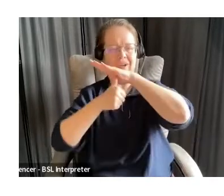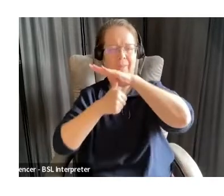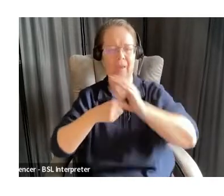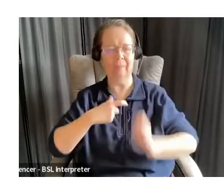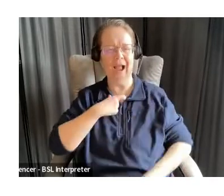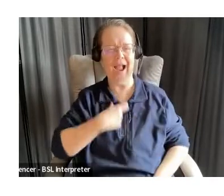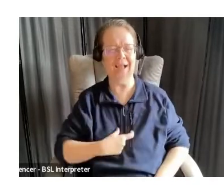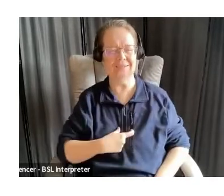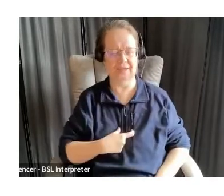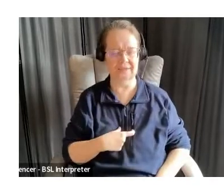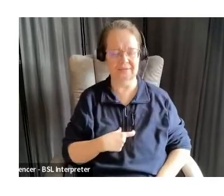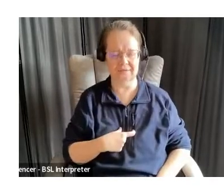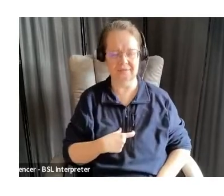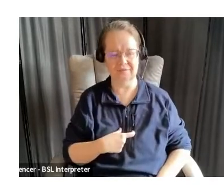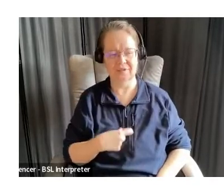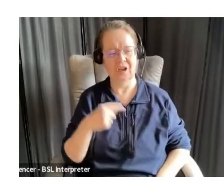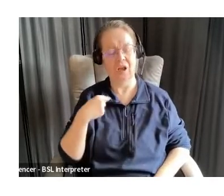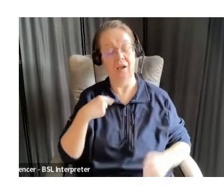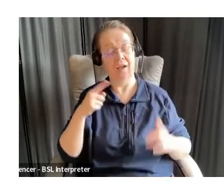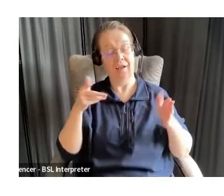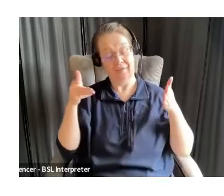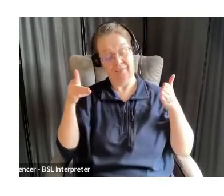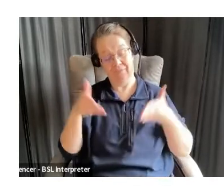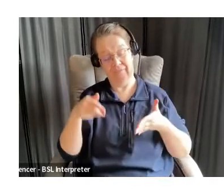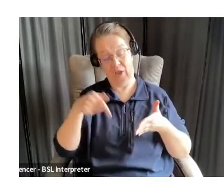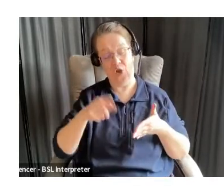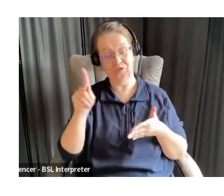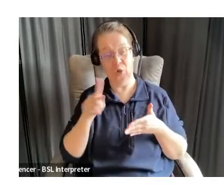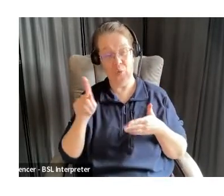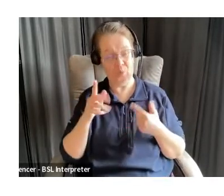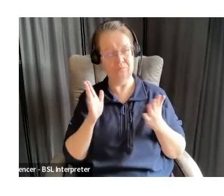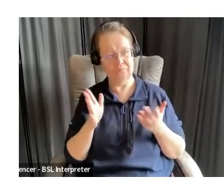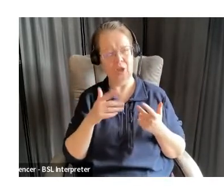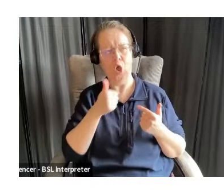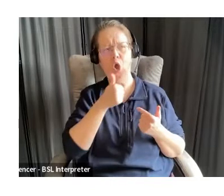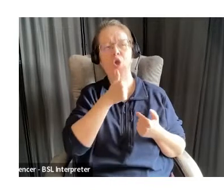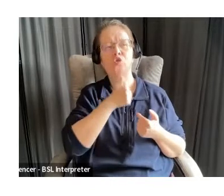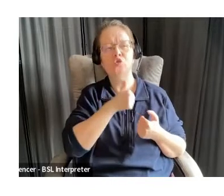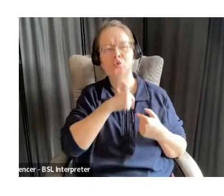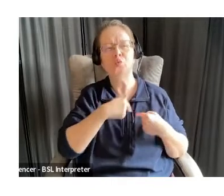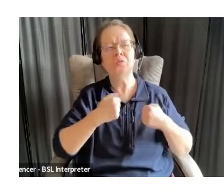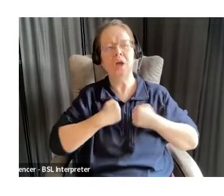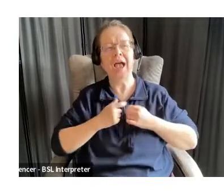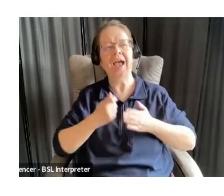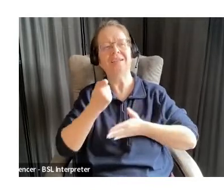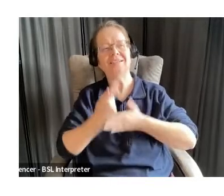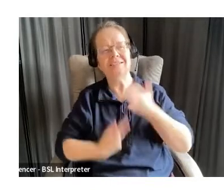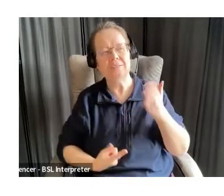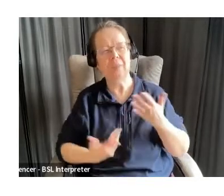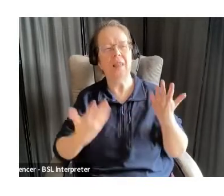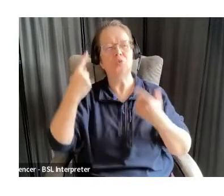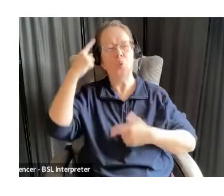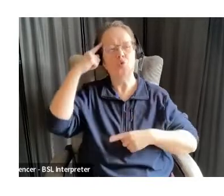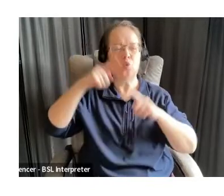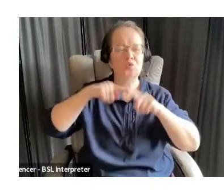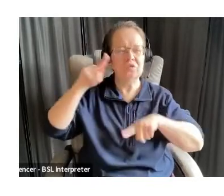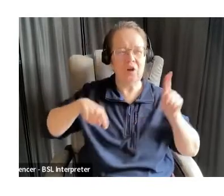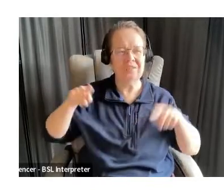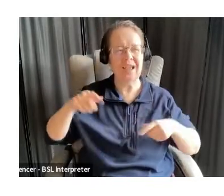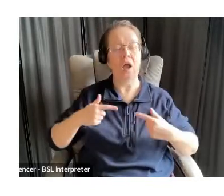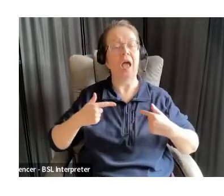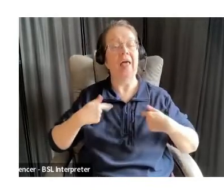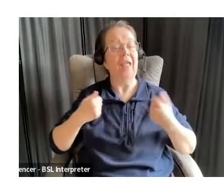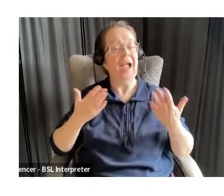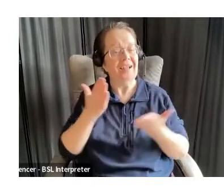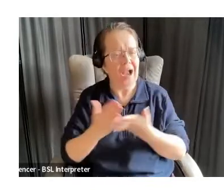we talked, we focused specifically on how you can use your disability or your neurodiversity as a strength in